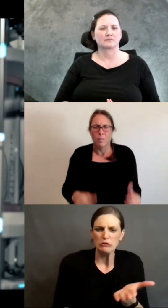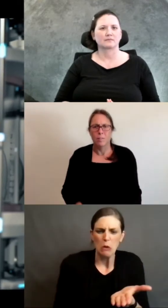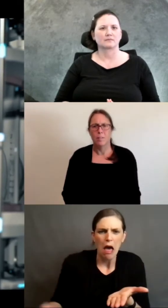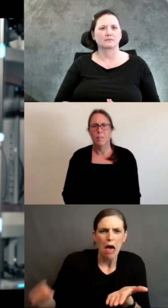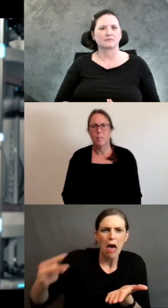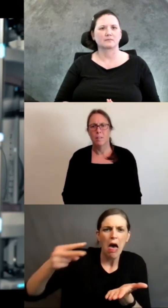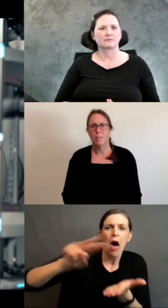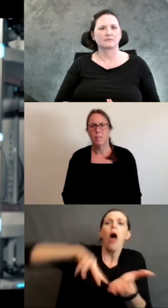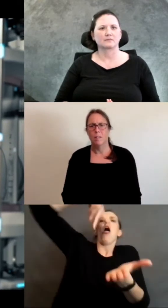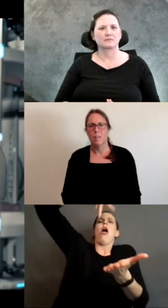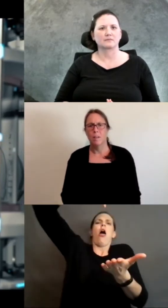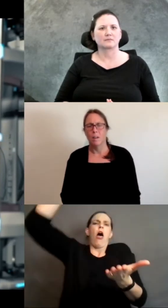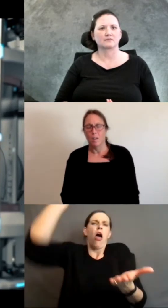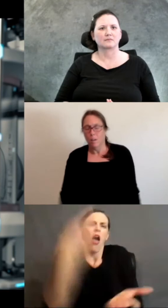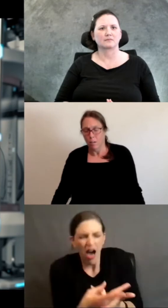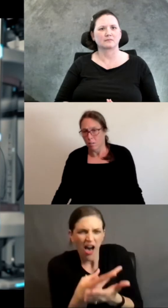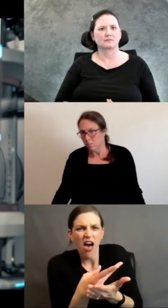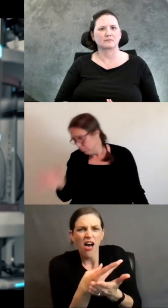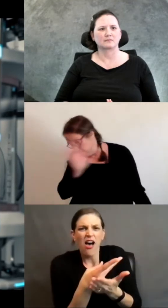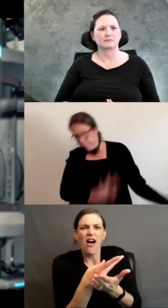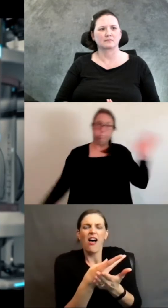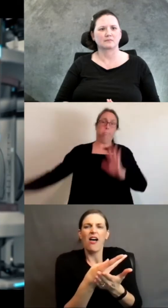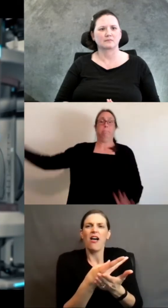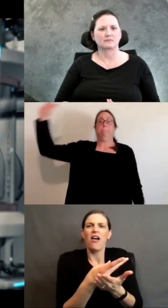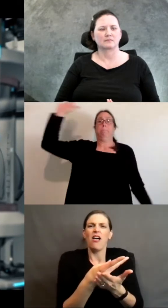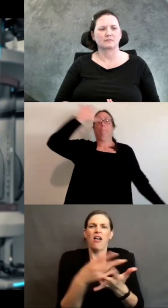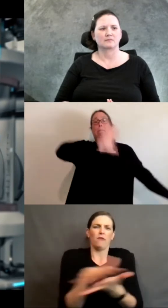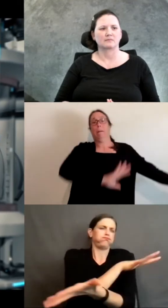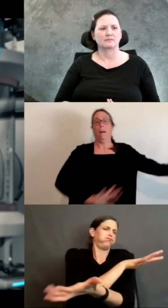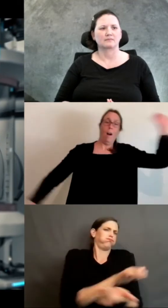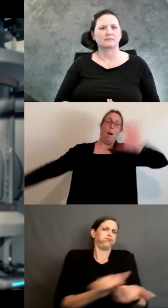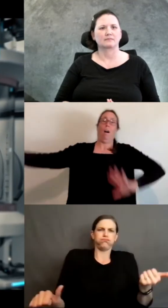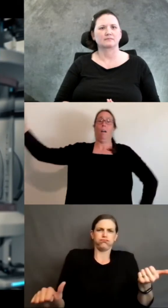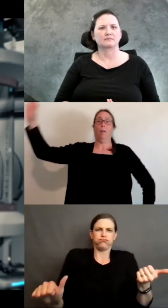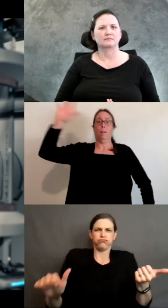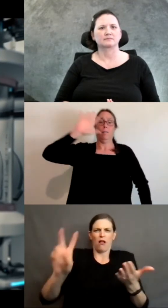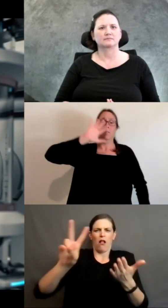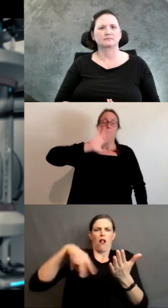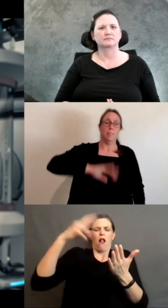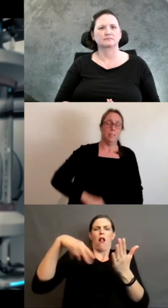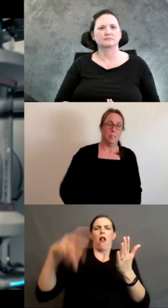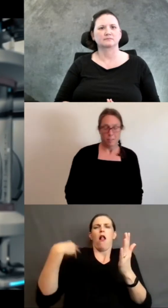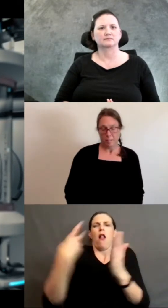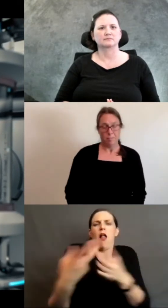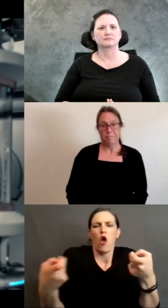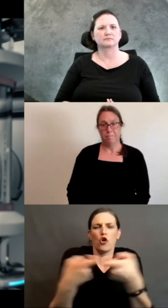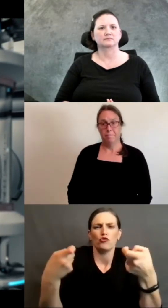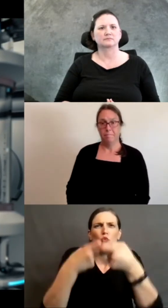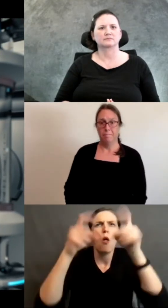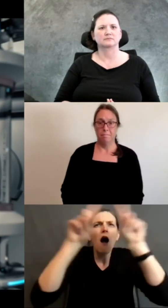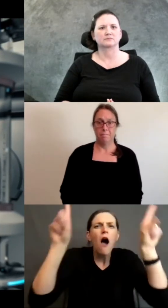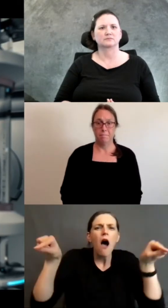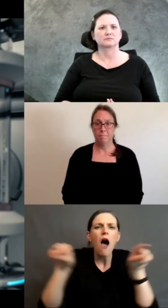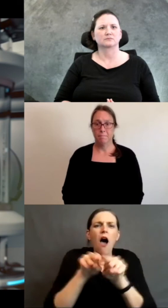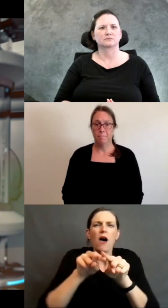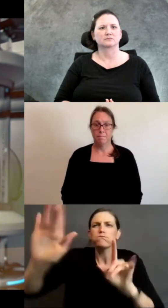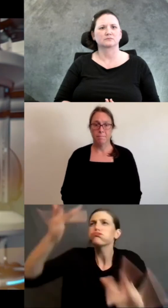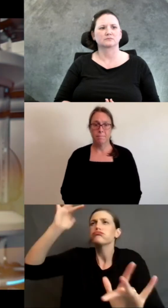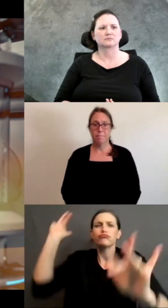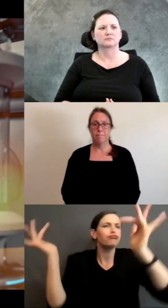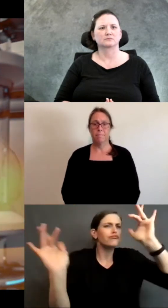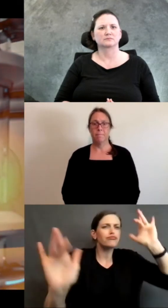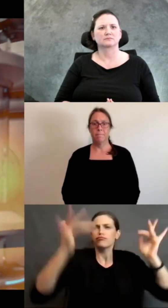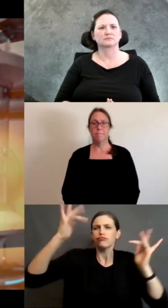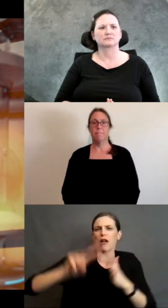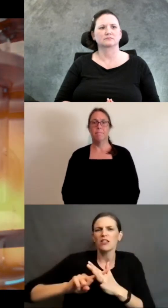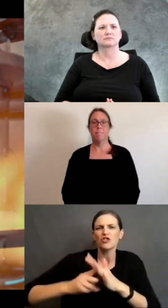again. Whoa! He falls into a control panel. Sparks fly everywhere. A fire